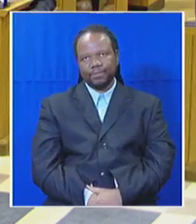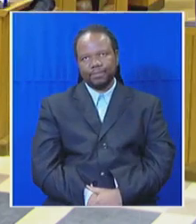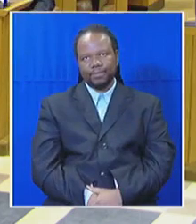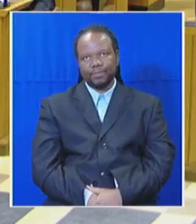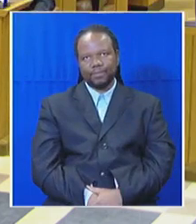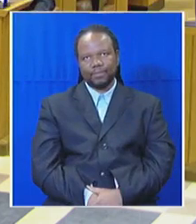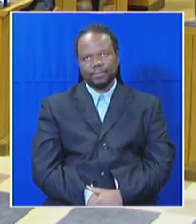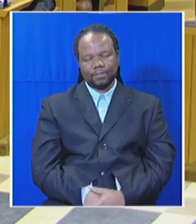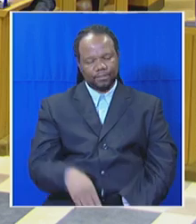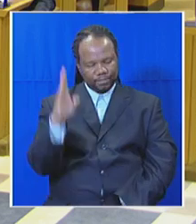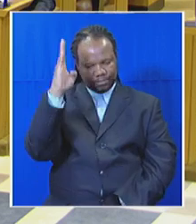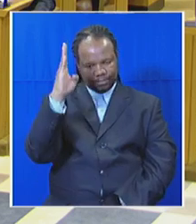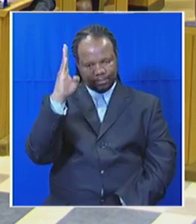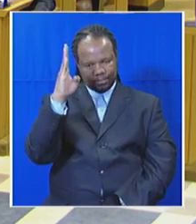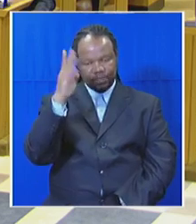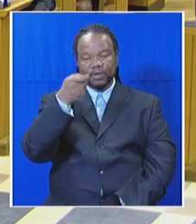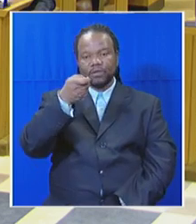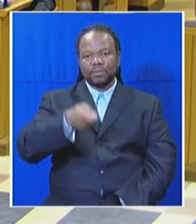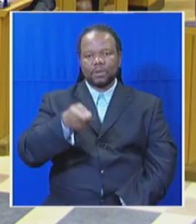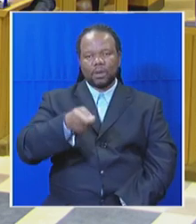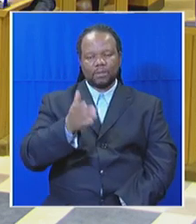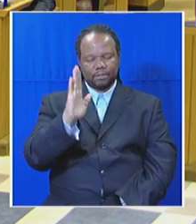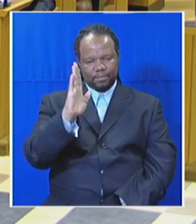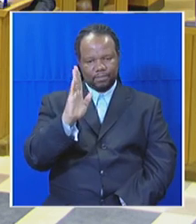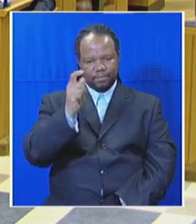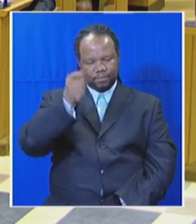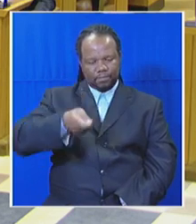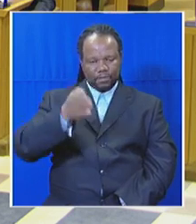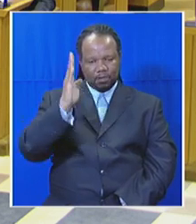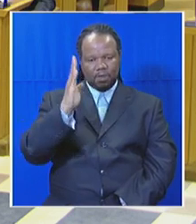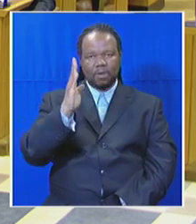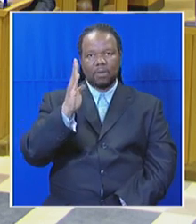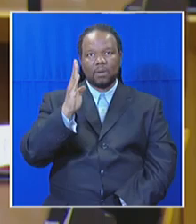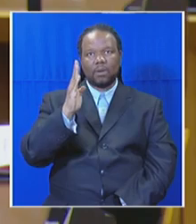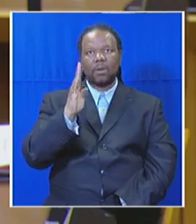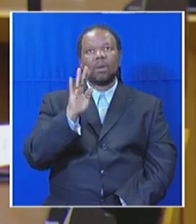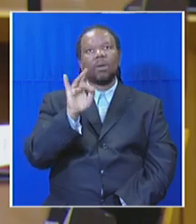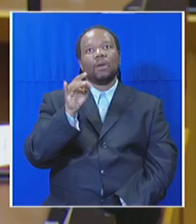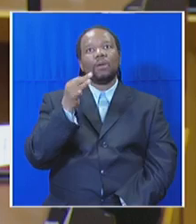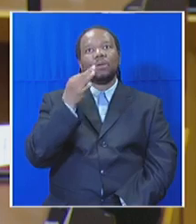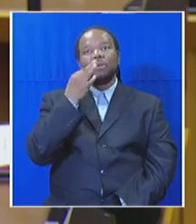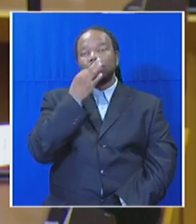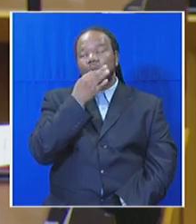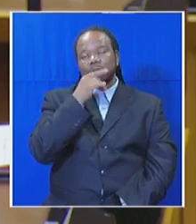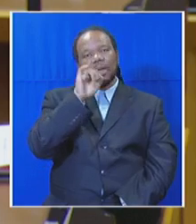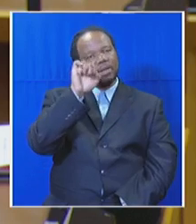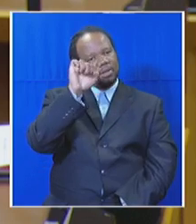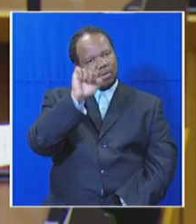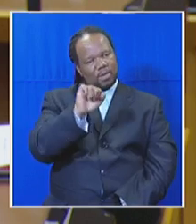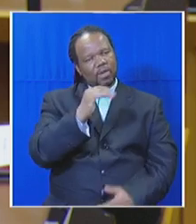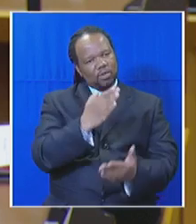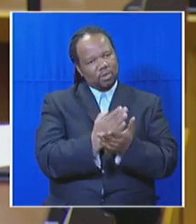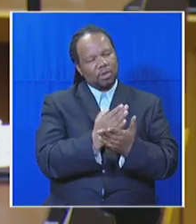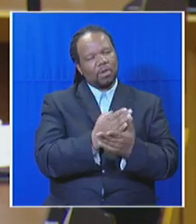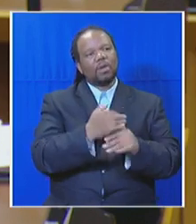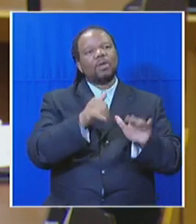No, Honorable Speaker, now that you have made the assurance that all the 6 questions are going to be responded